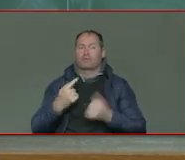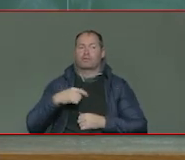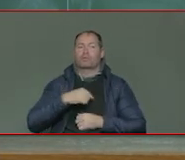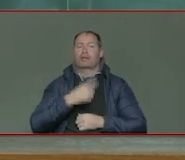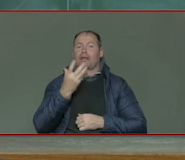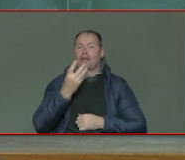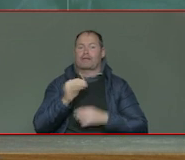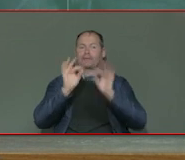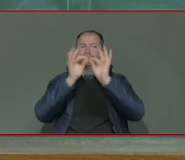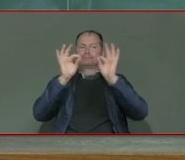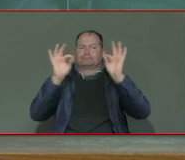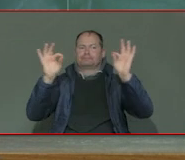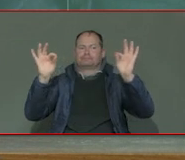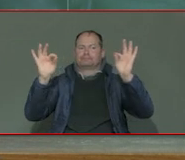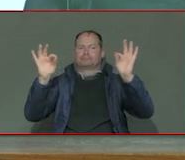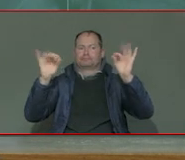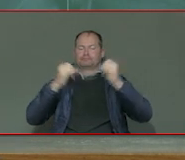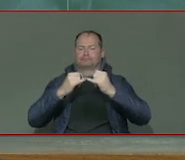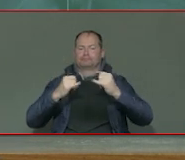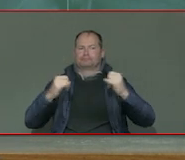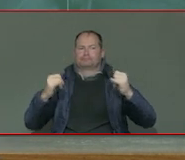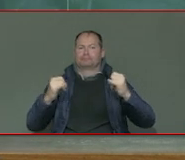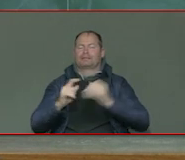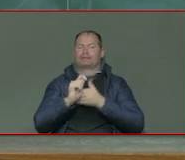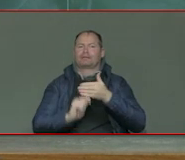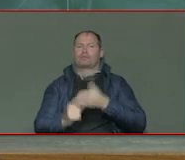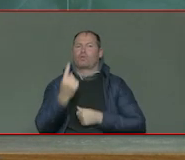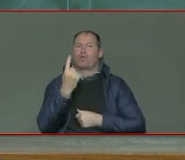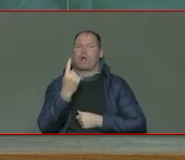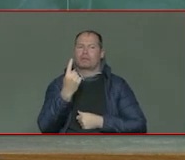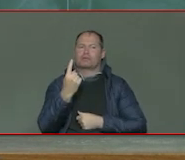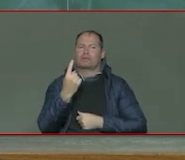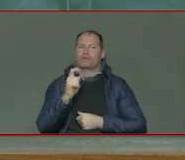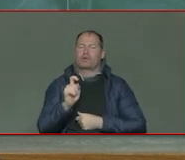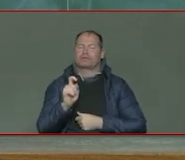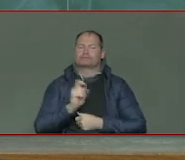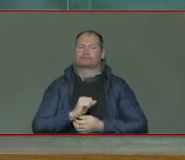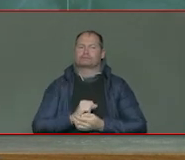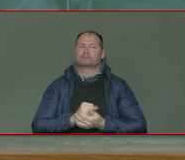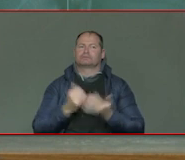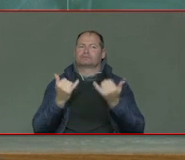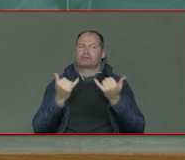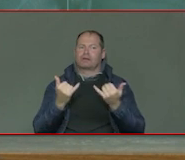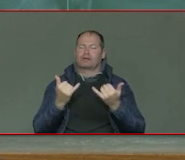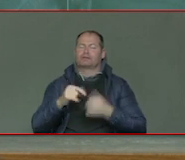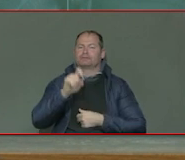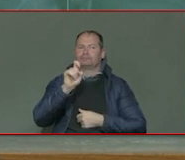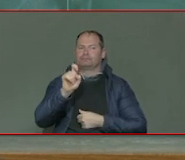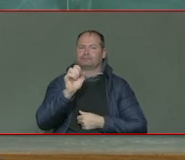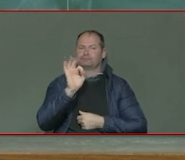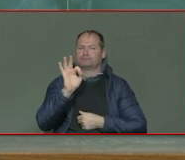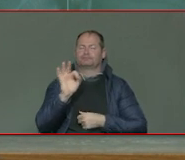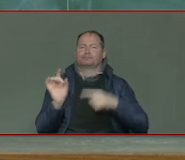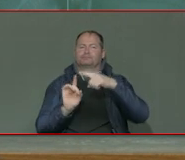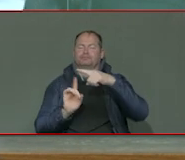expression over a monomial, one term, in terms of x. And we cannot differentiate for x if it's in the